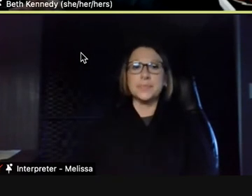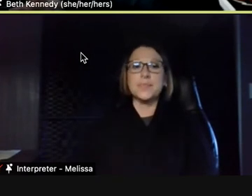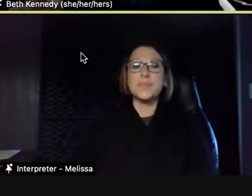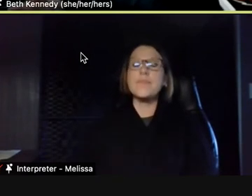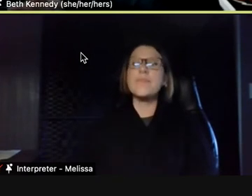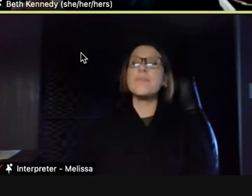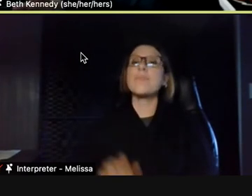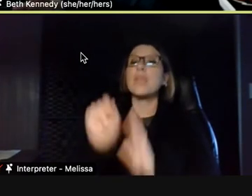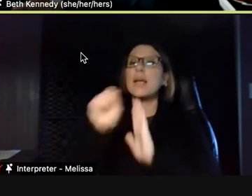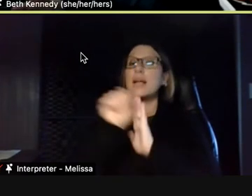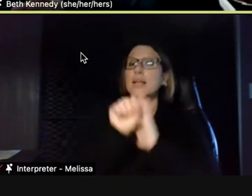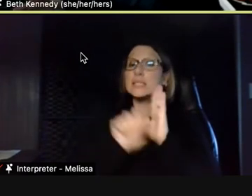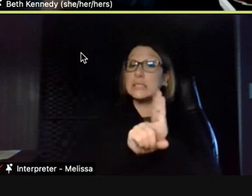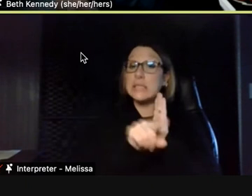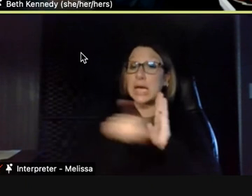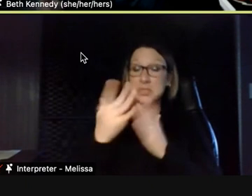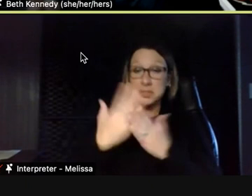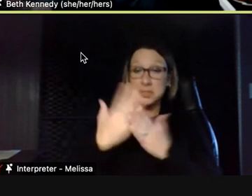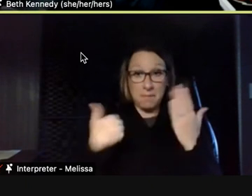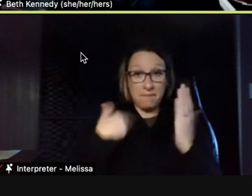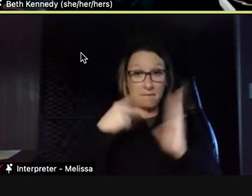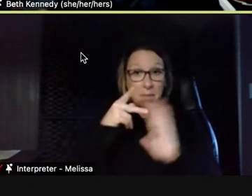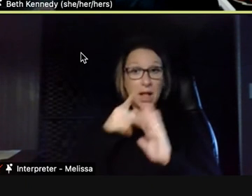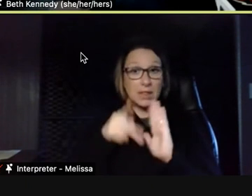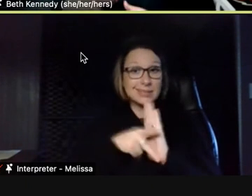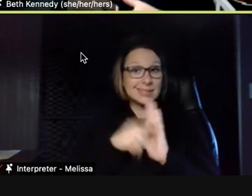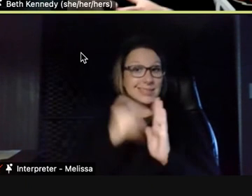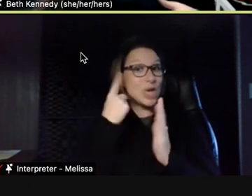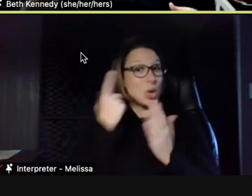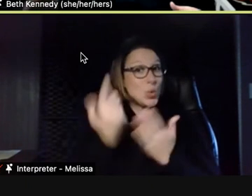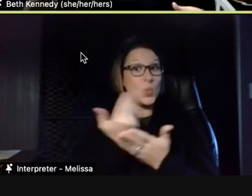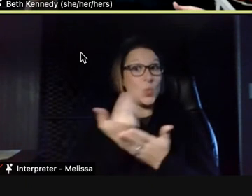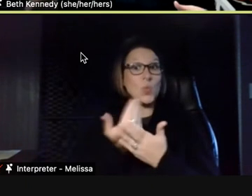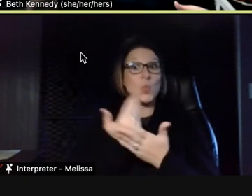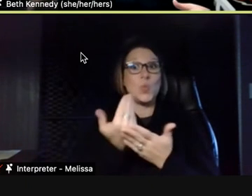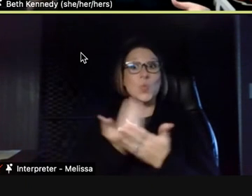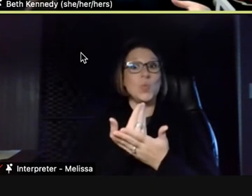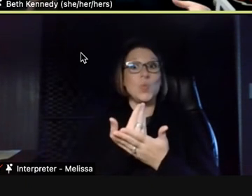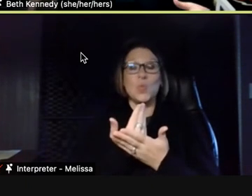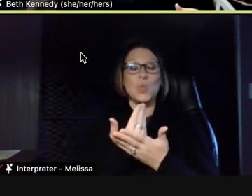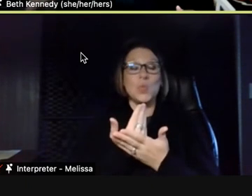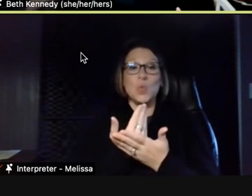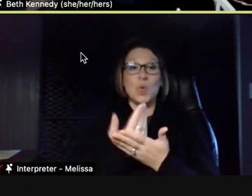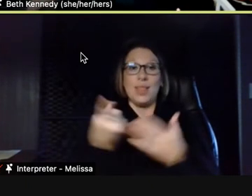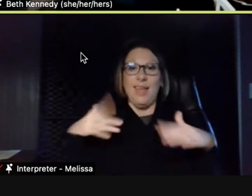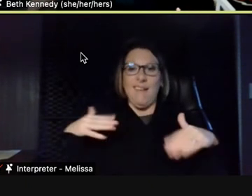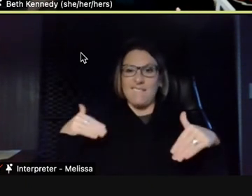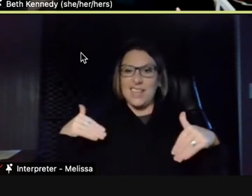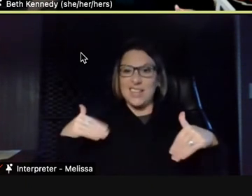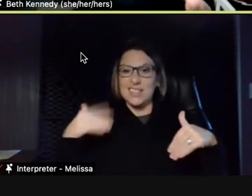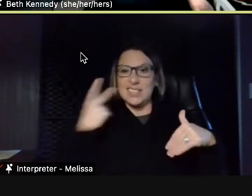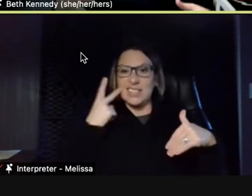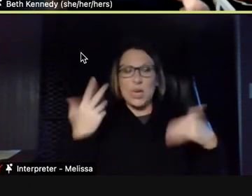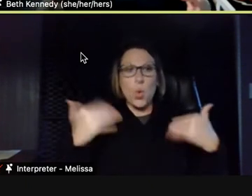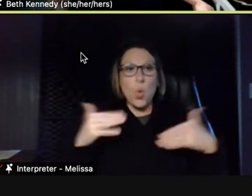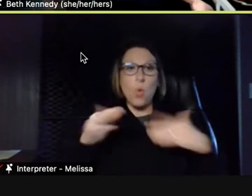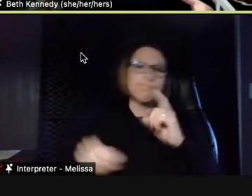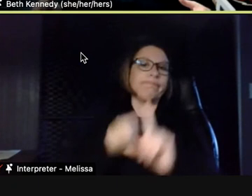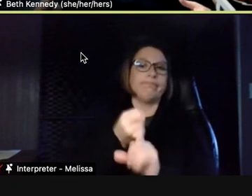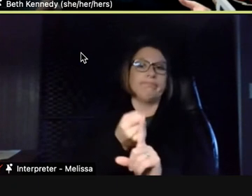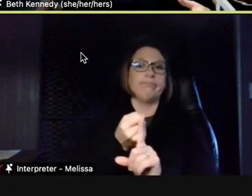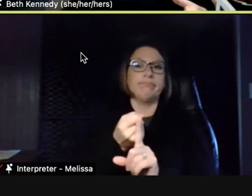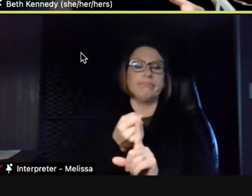have policies, the policies are so new that they haven't really seen a massive impact. So it's